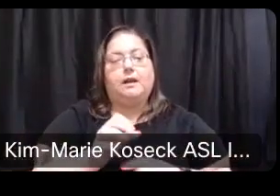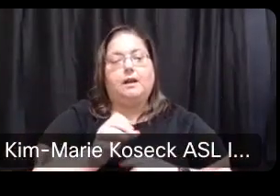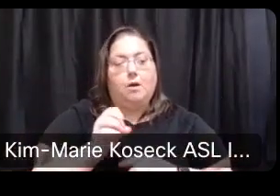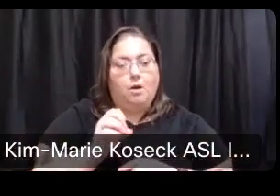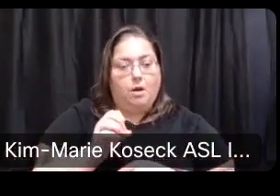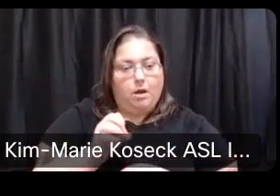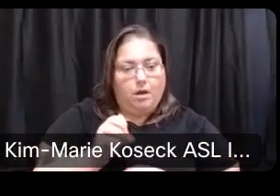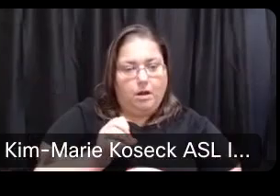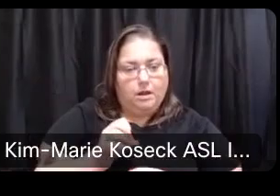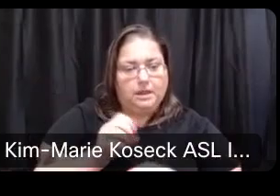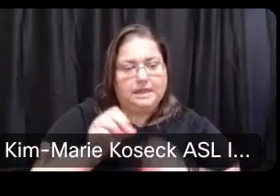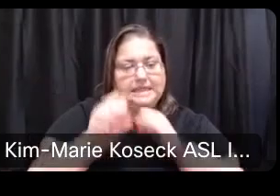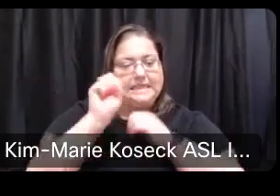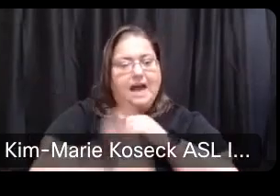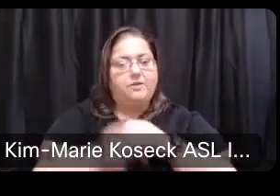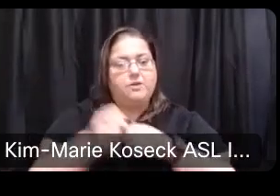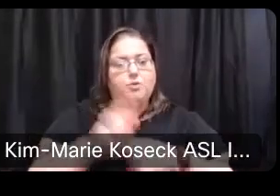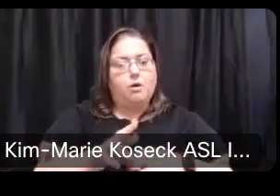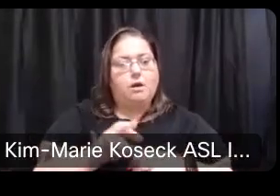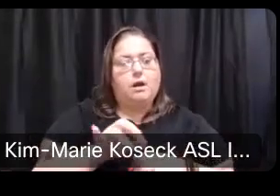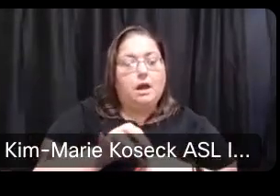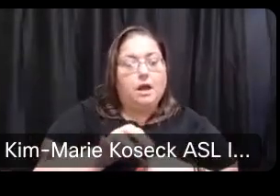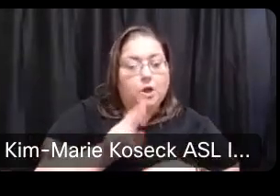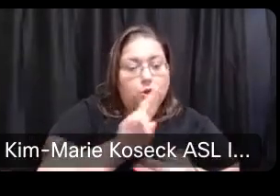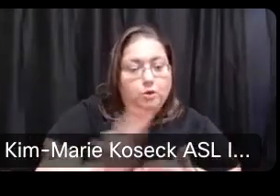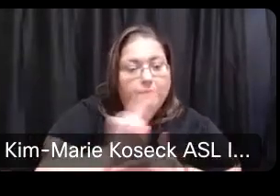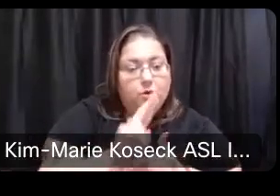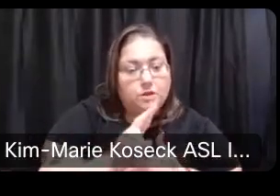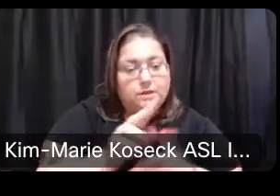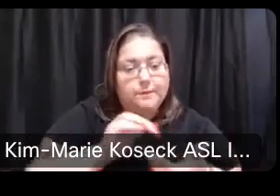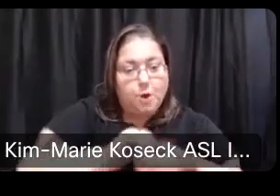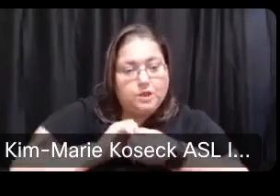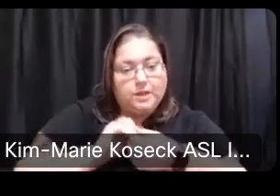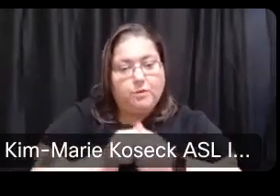Or the final, J, these are all new to me.